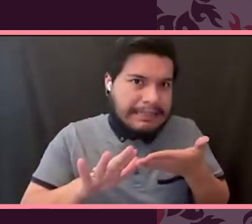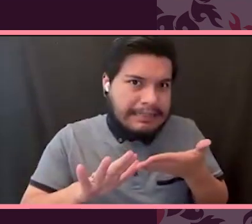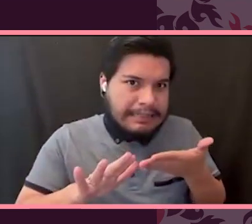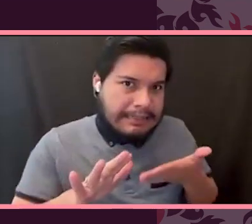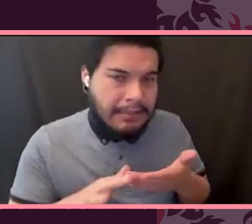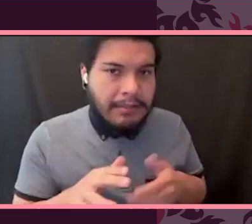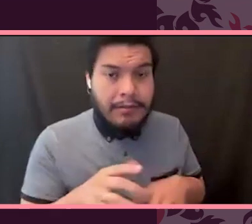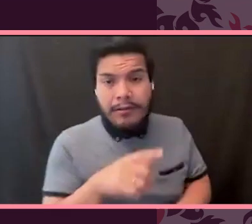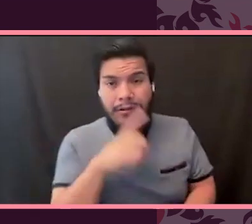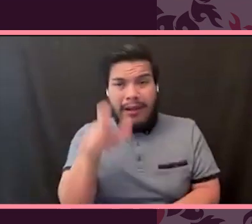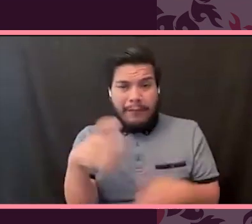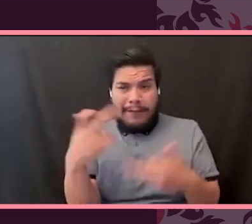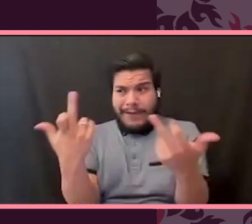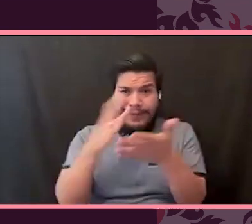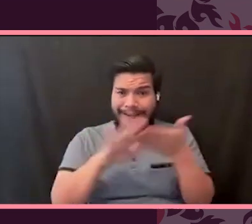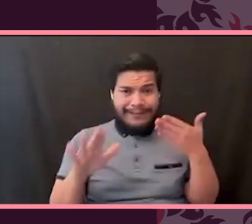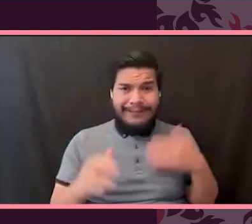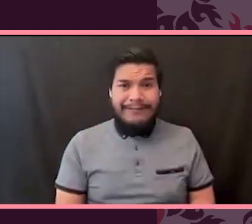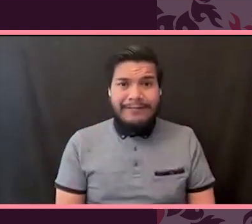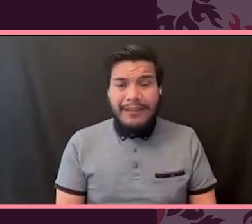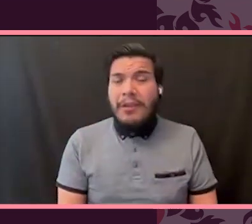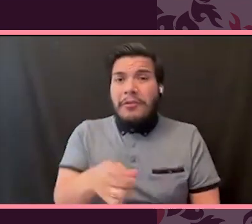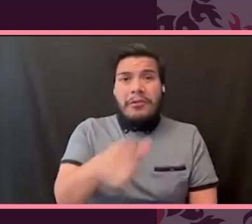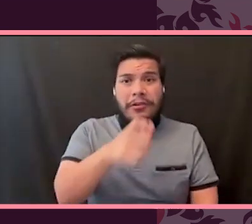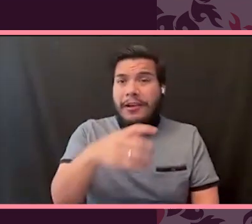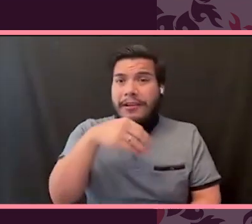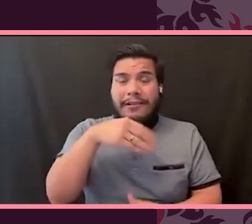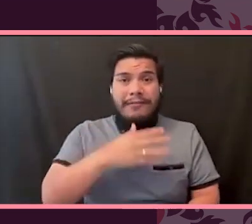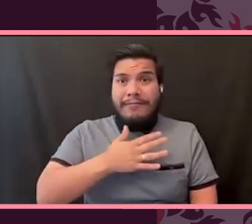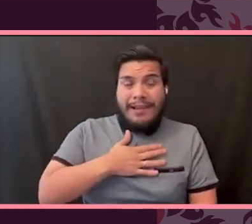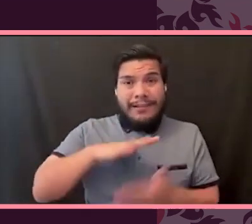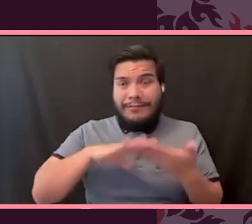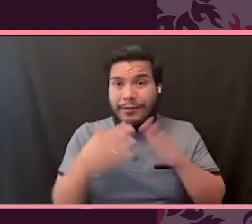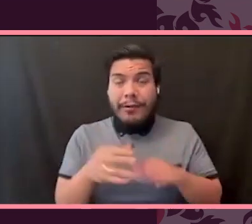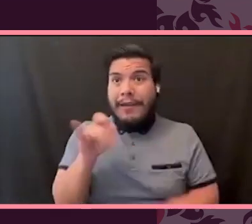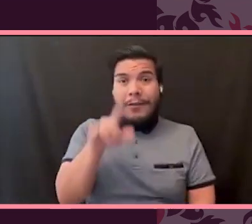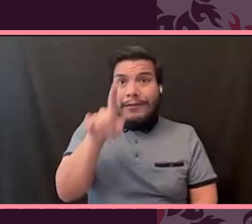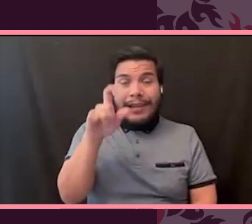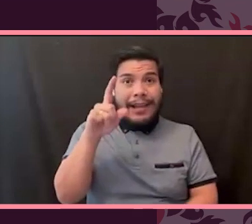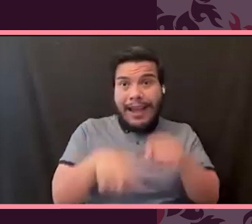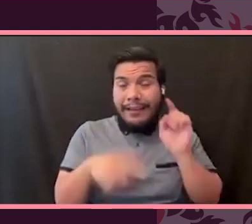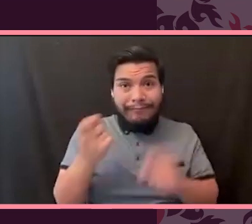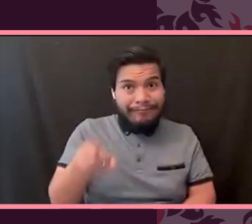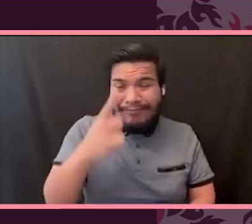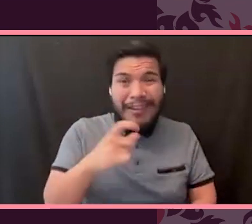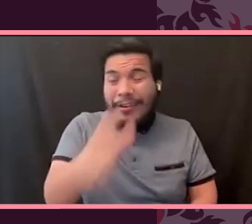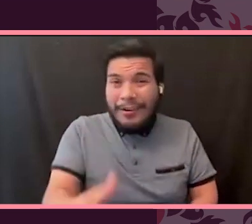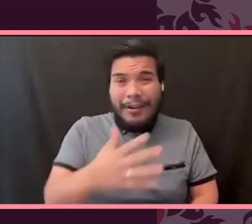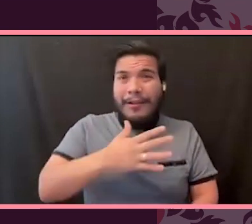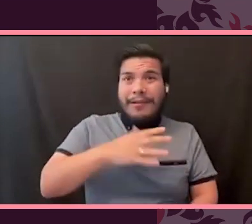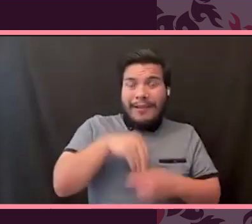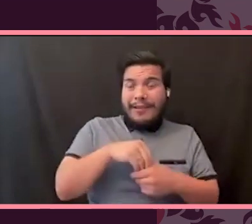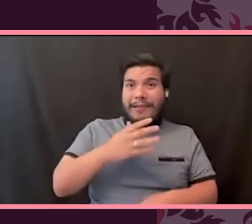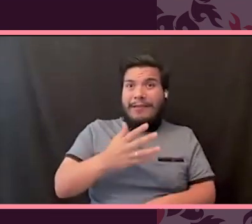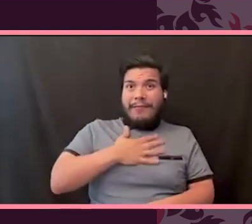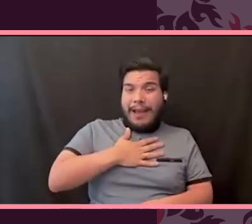And you don't have to be fucking nice. You're not in my community. If you can't get with it, you're not in my community. Educate